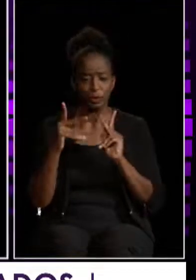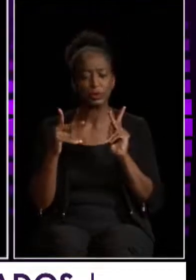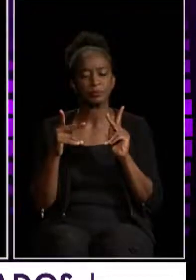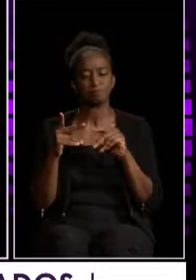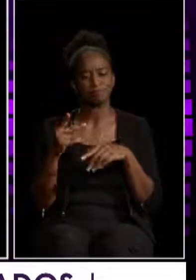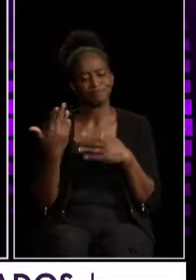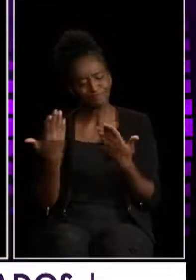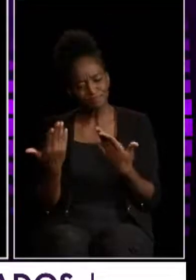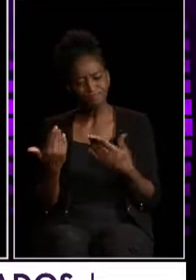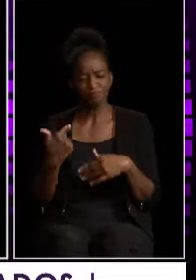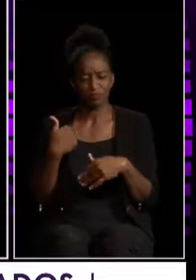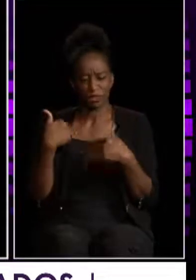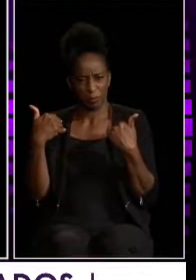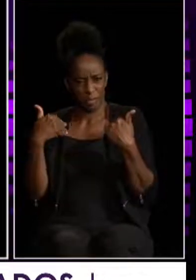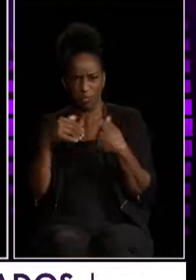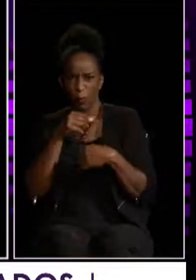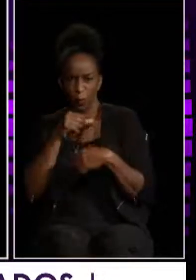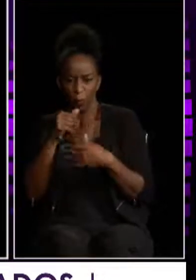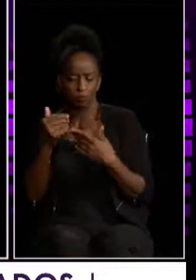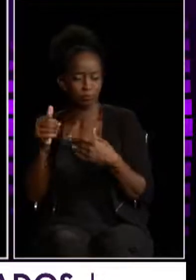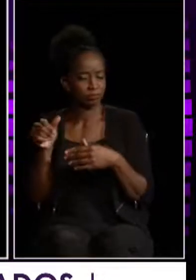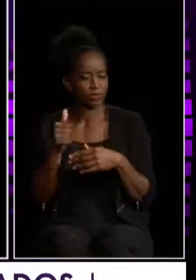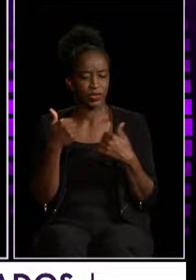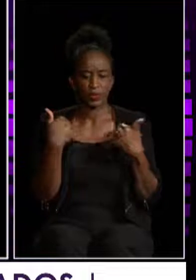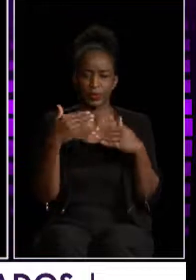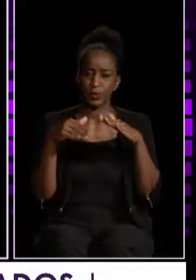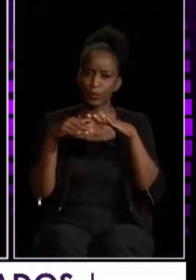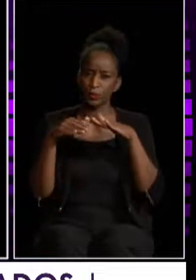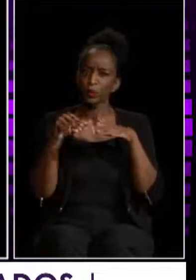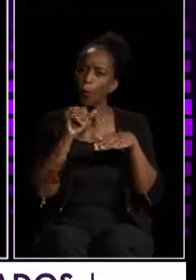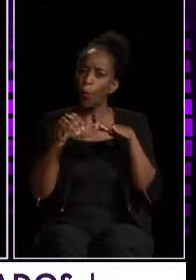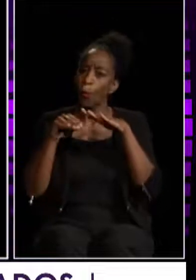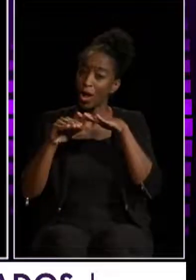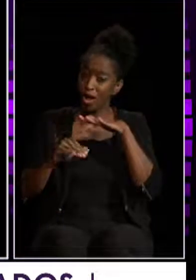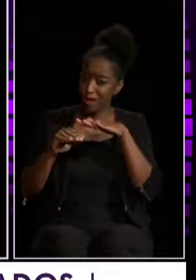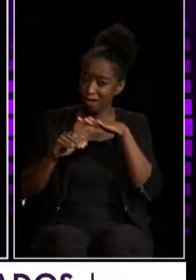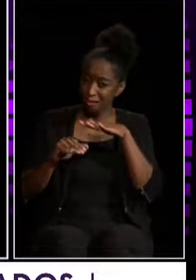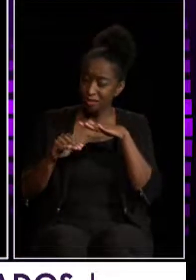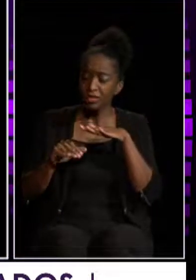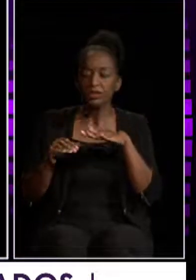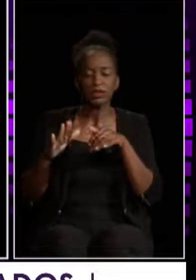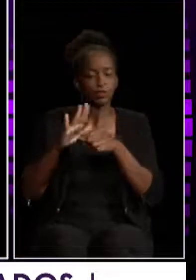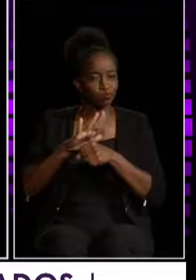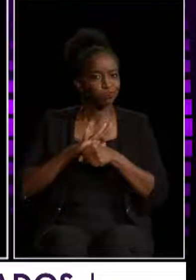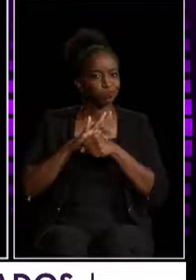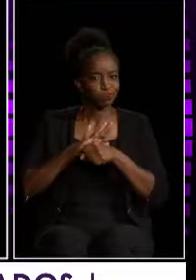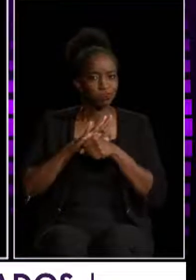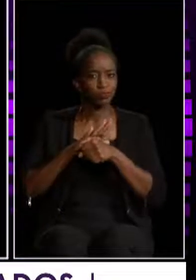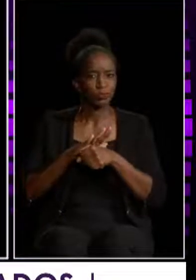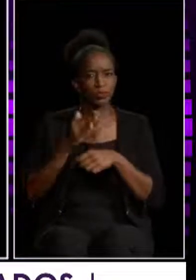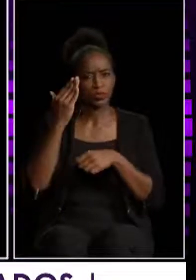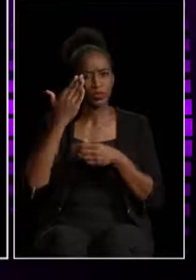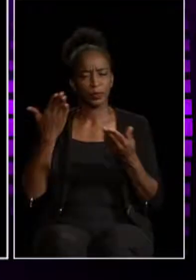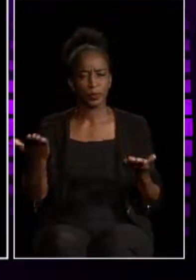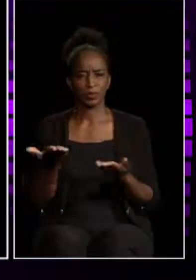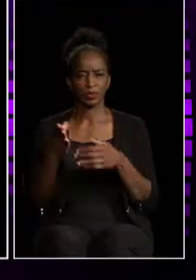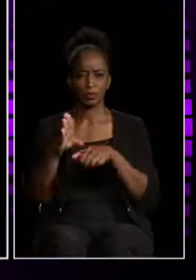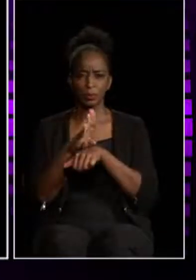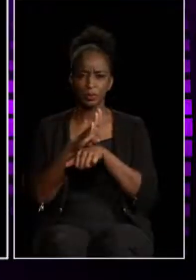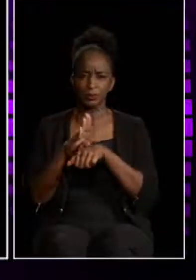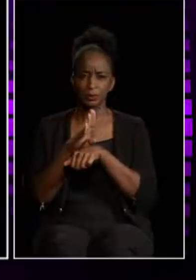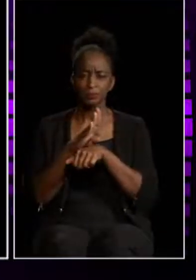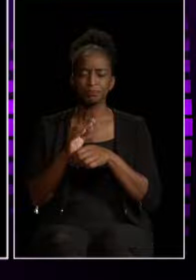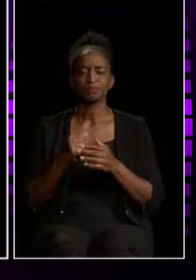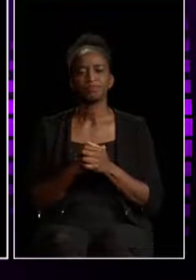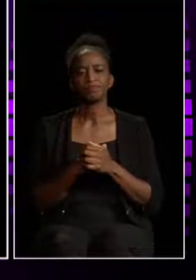general, as you said, in Barbados, there tends to be a culture which emphasizes the fact that young people, you